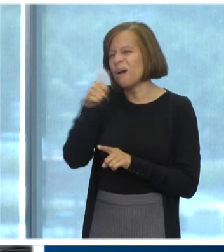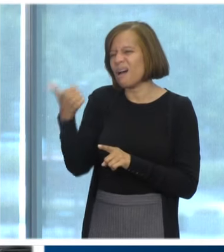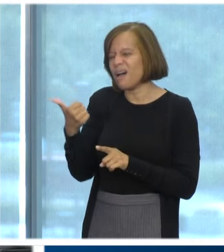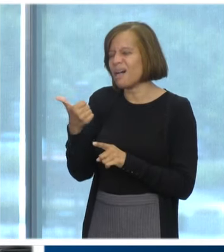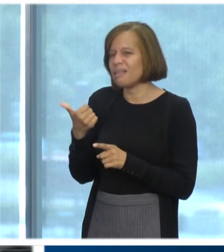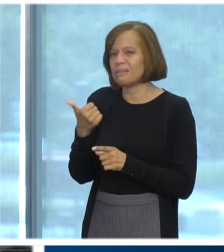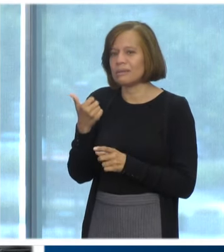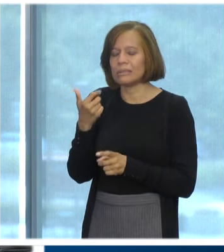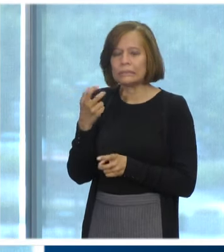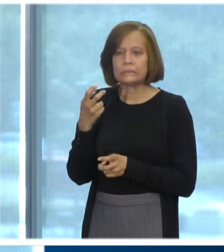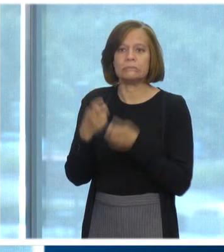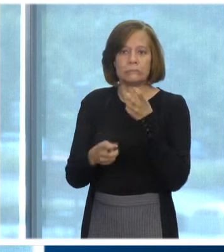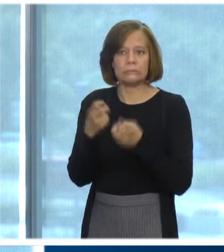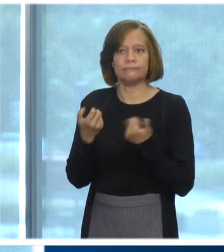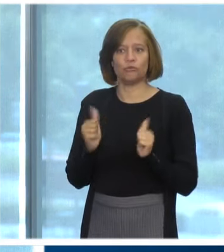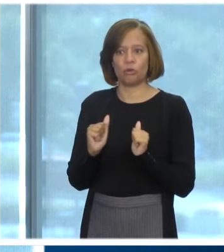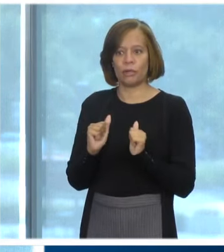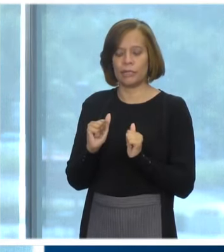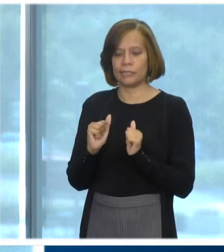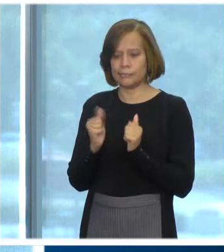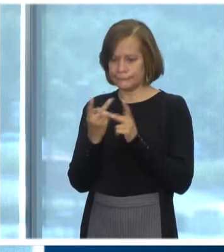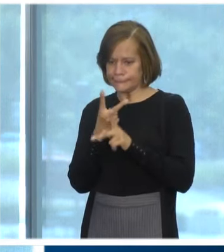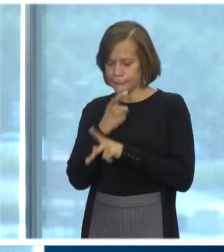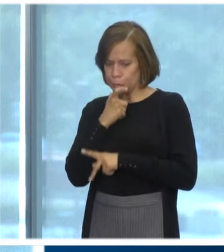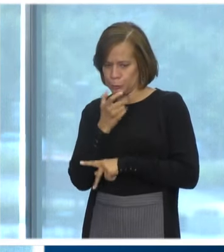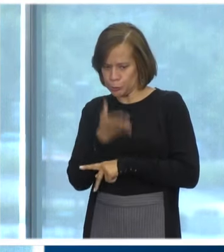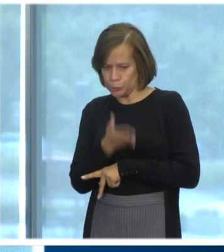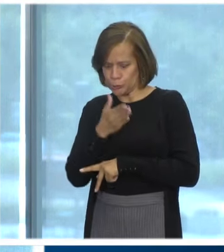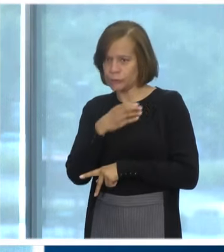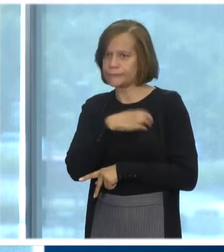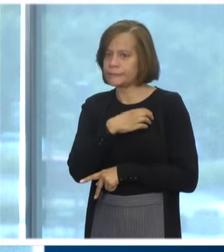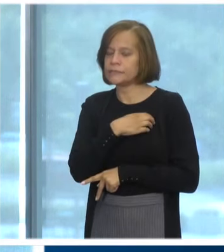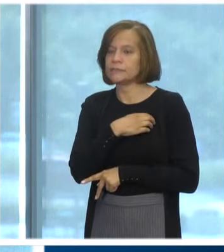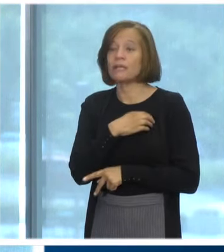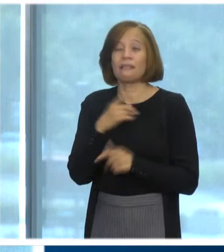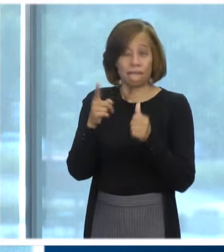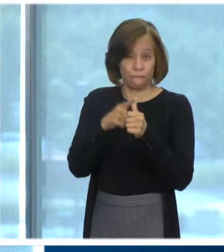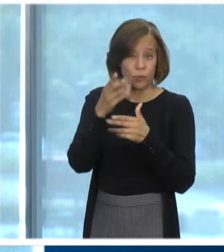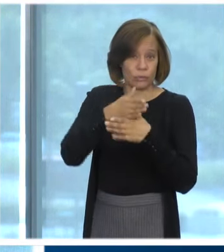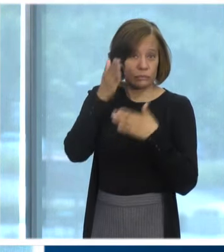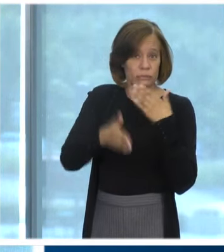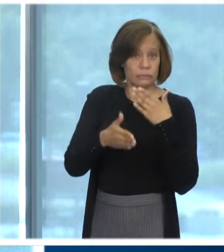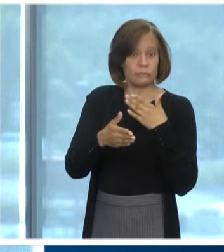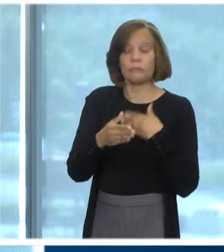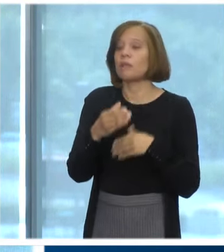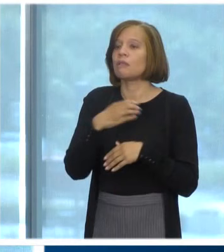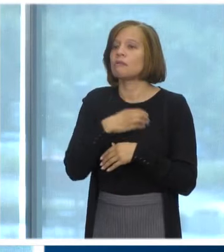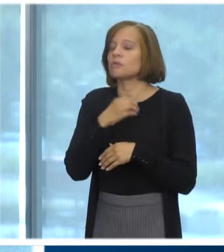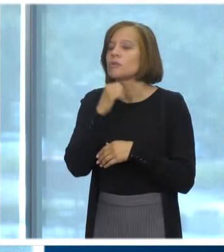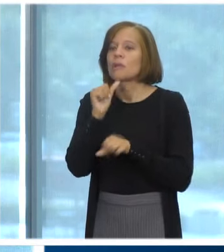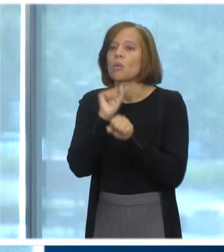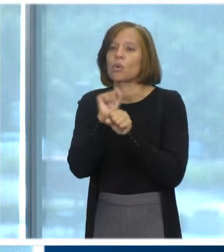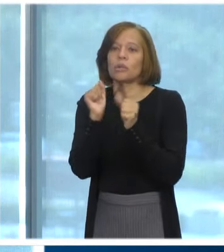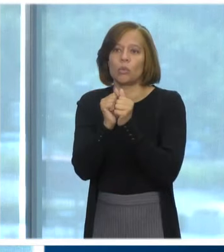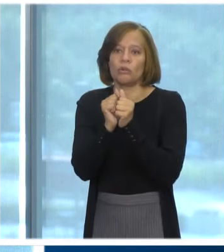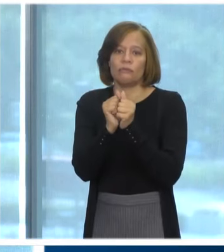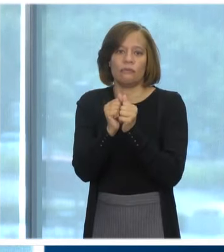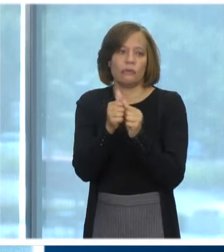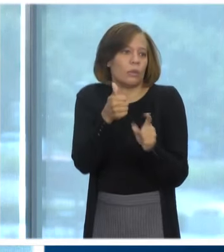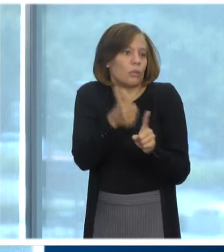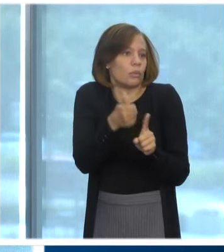officers. At least over the first weekend of the protests, the officers were not always working with their own units and